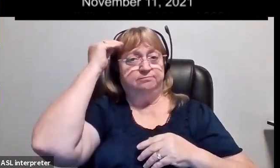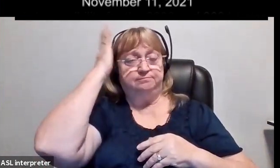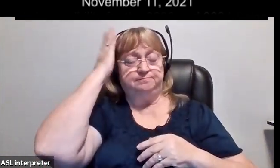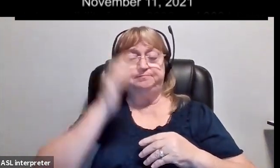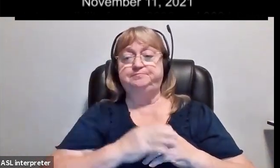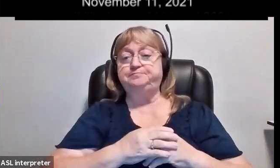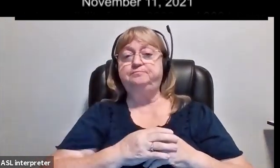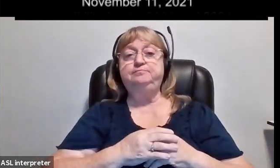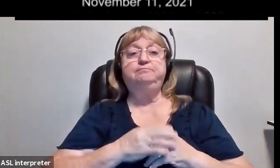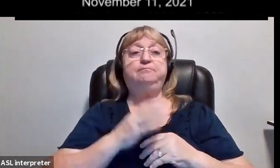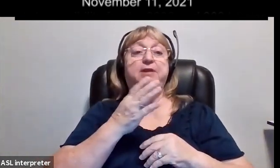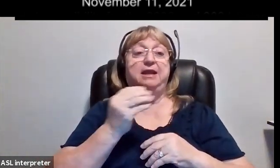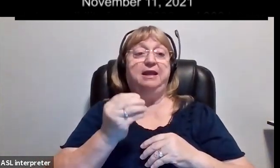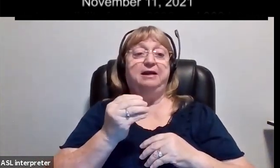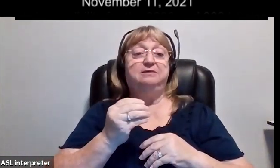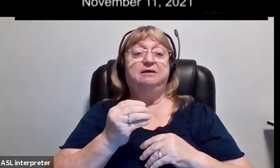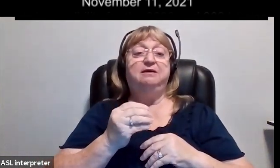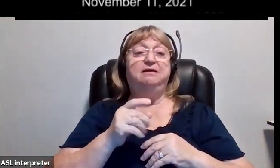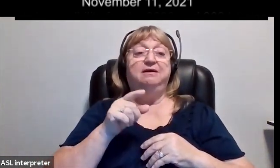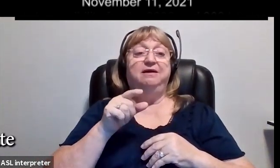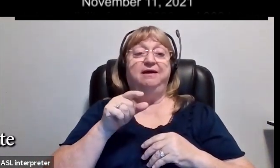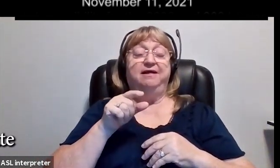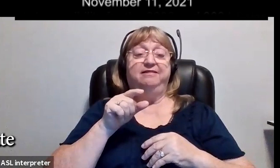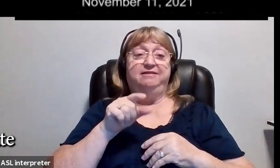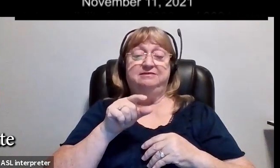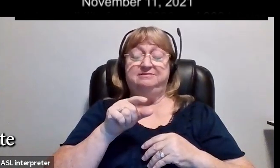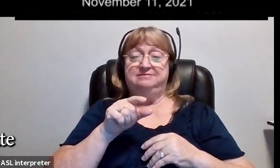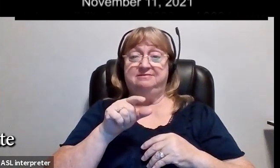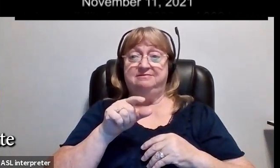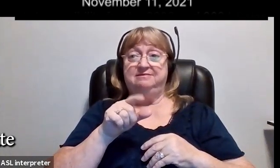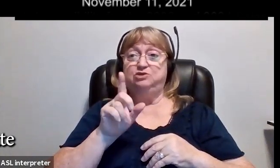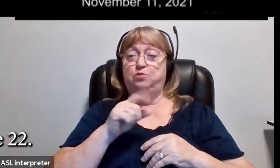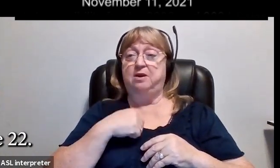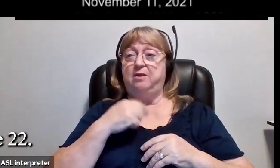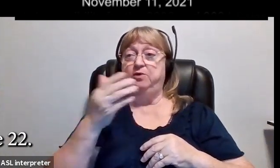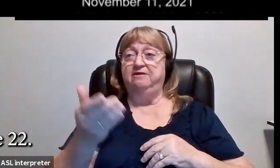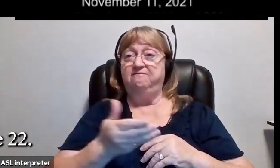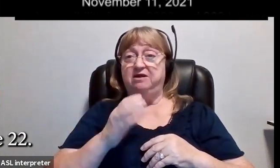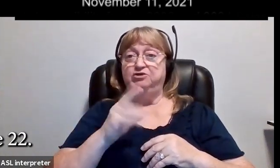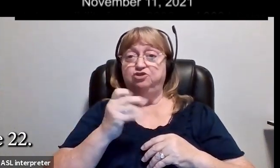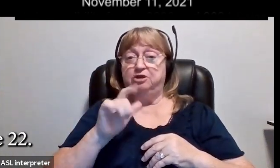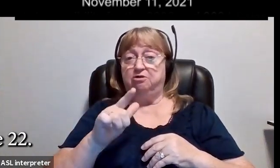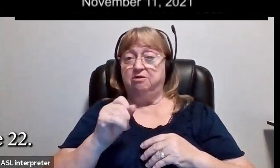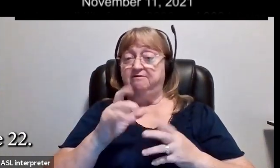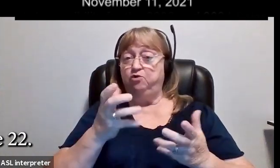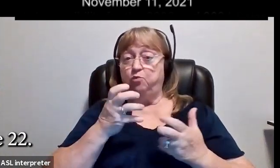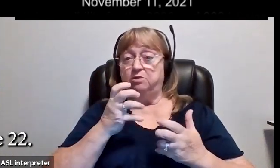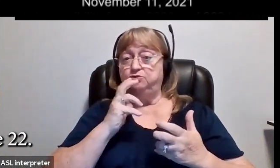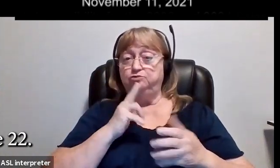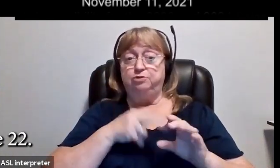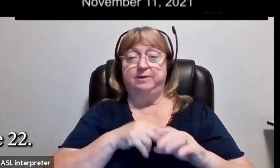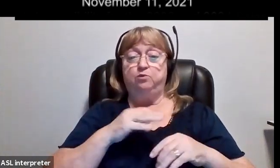And this is where I would invite Cheryl, if you'd like to jump in. We're on